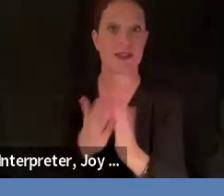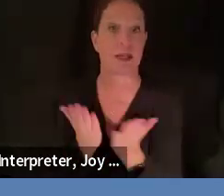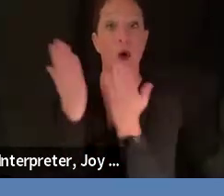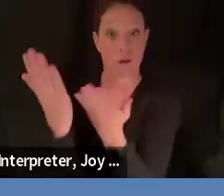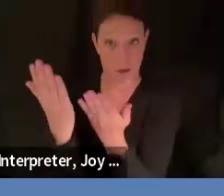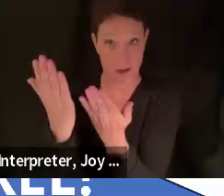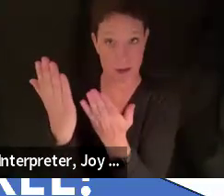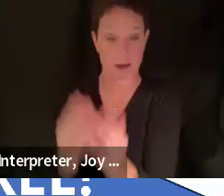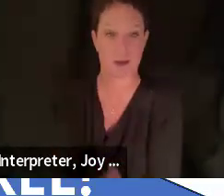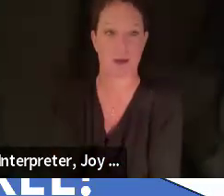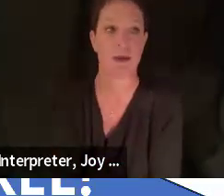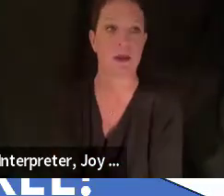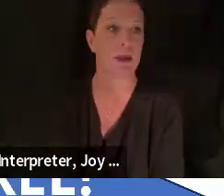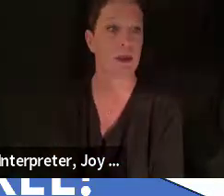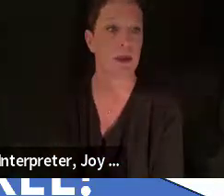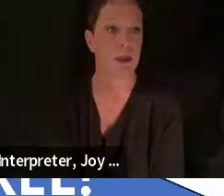fall.